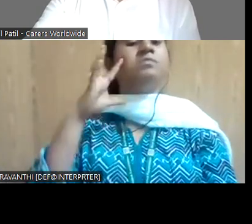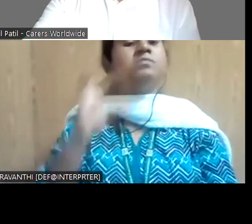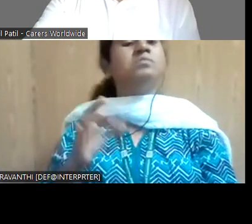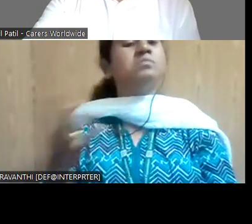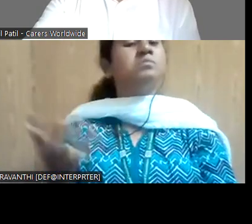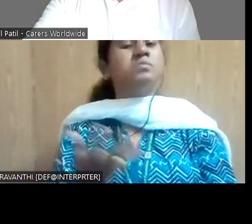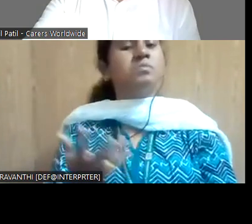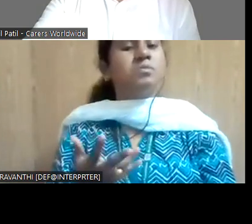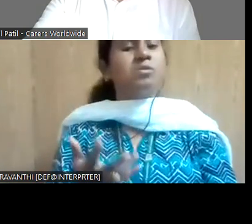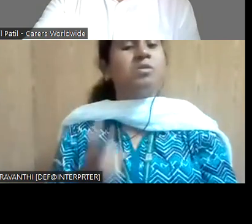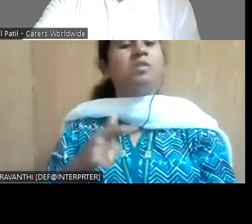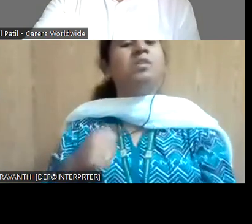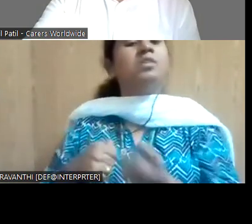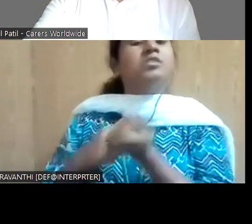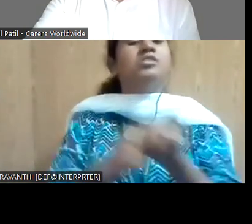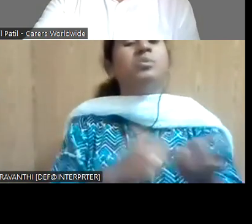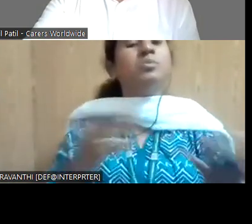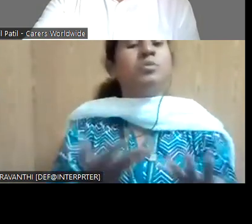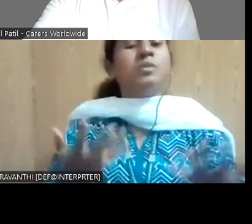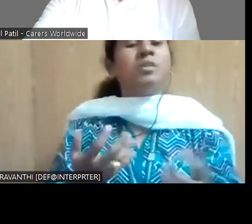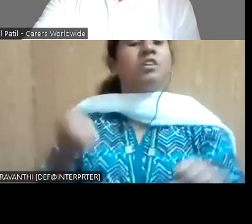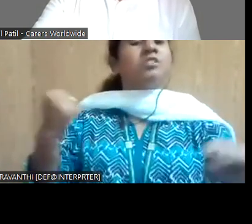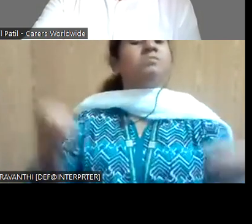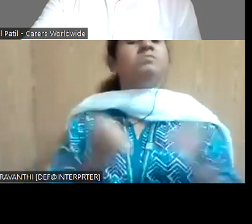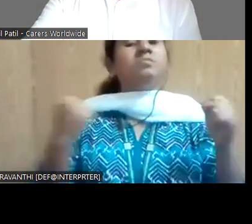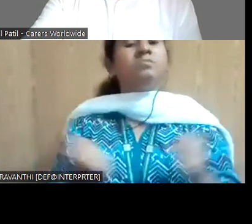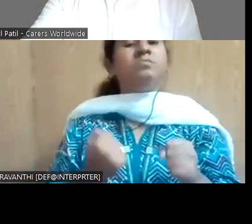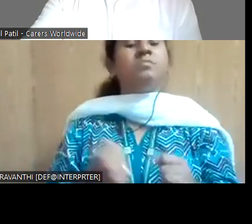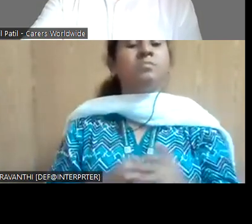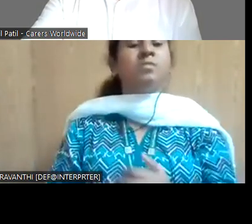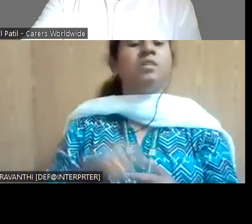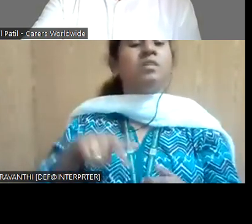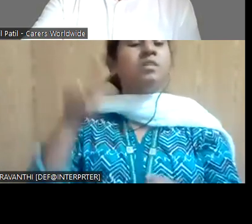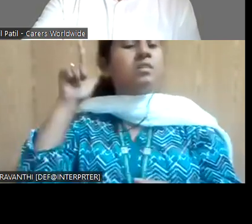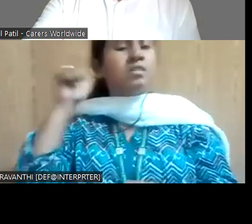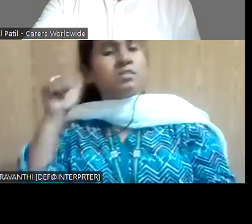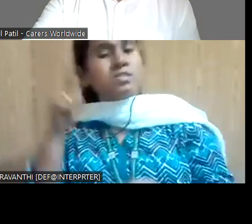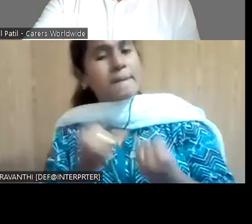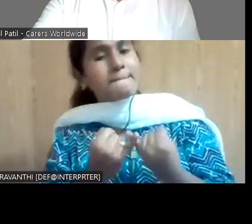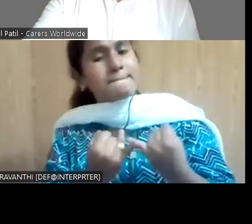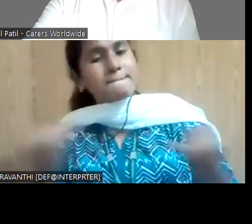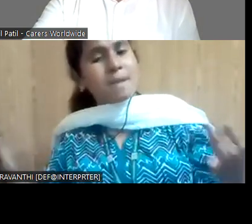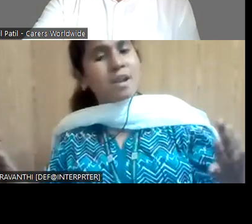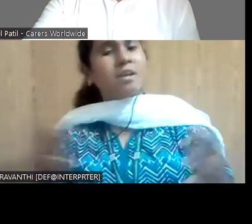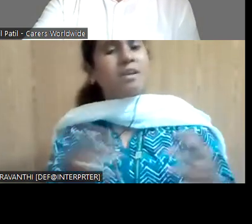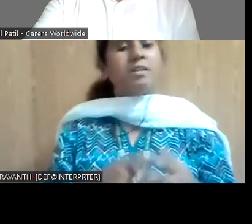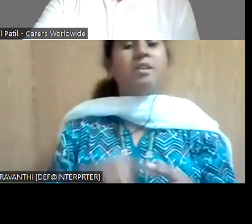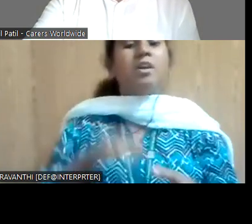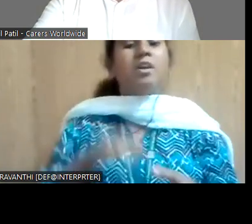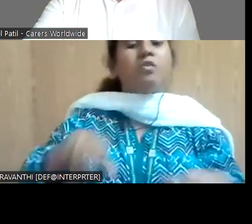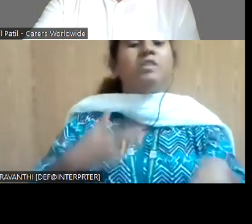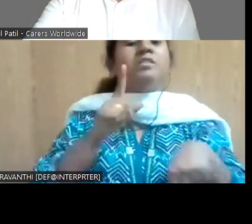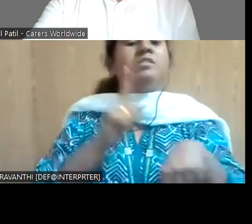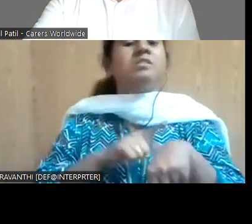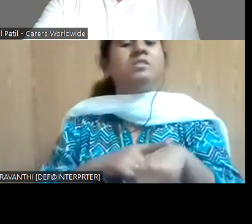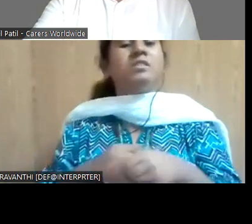terms of the support? Aapne pehle apne challenges ki baat ki thi. But now listening to various panelists talking about what is the kind of support that